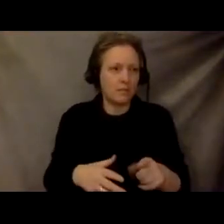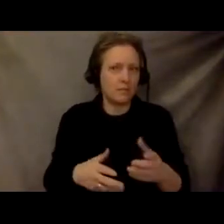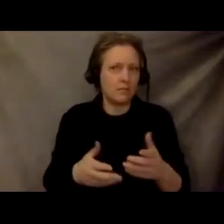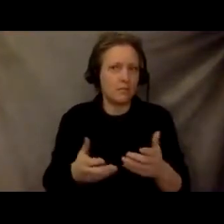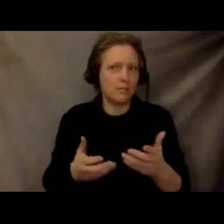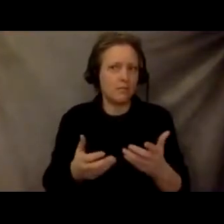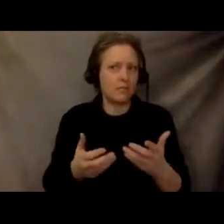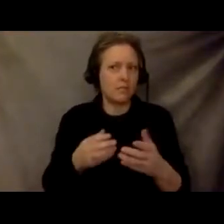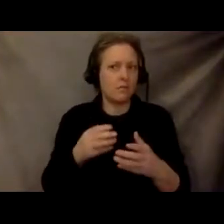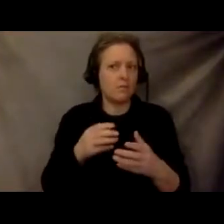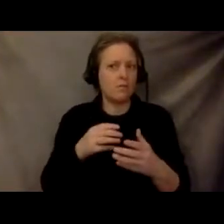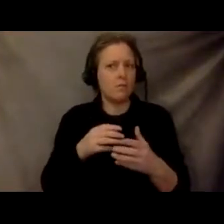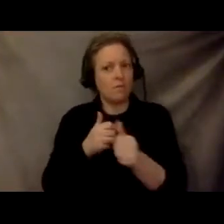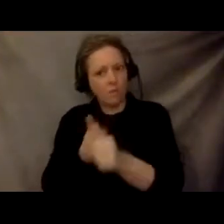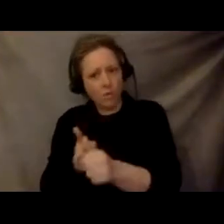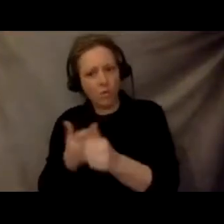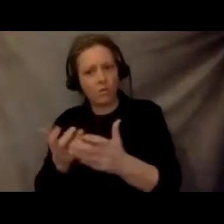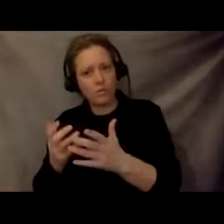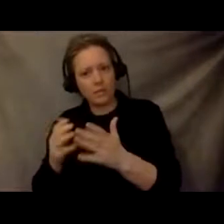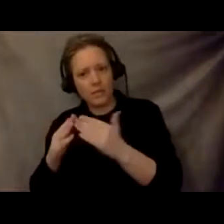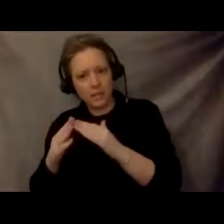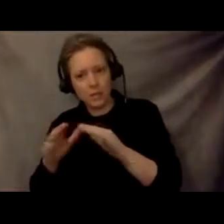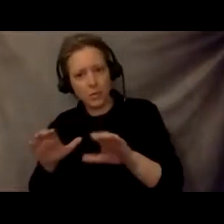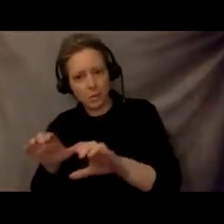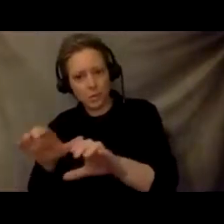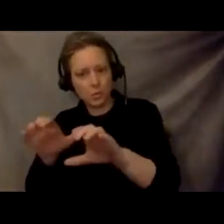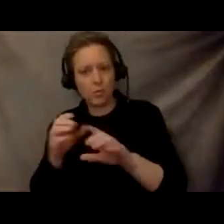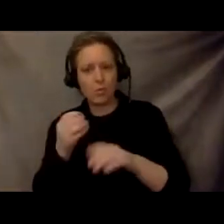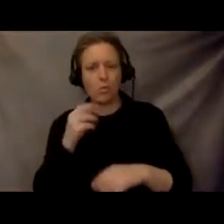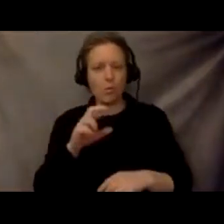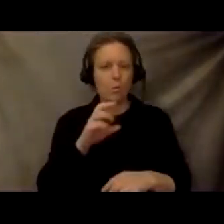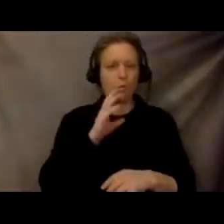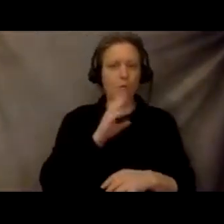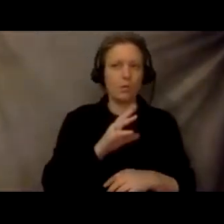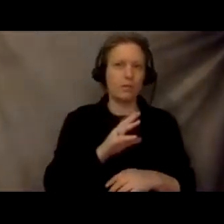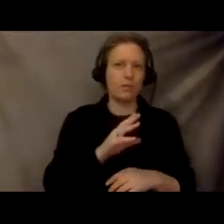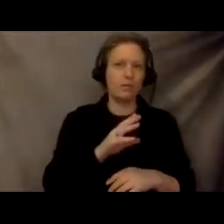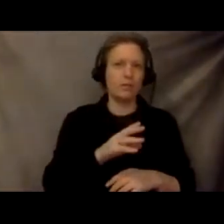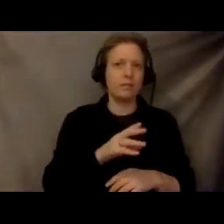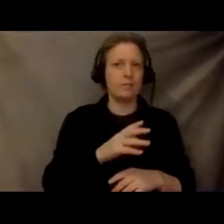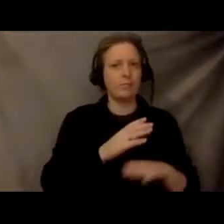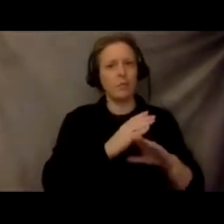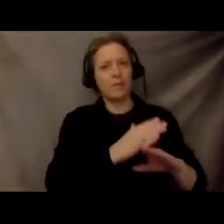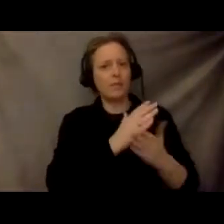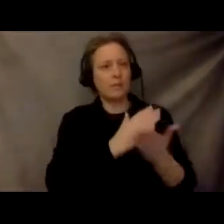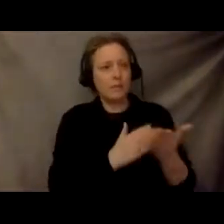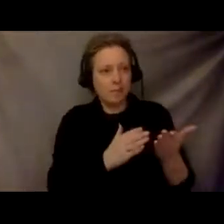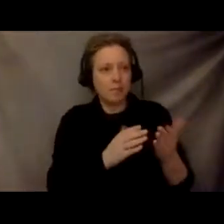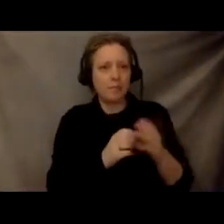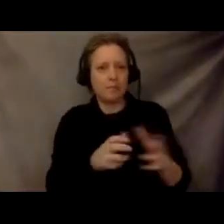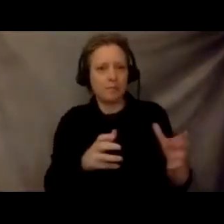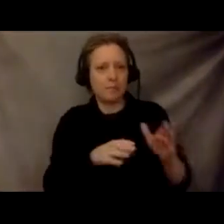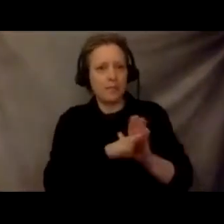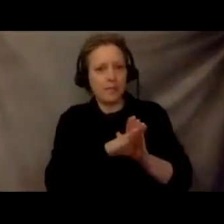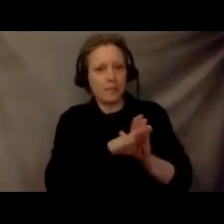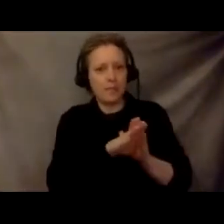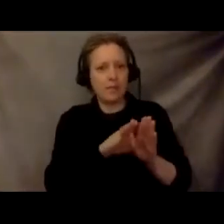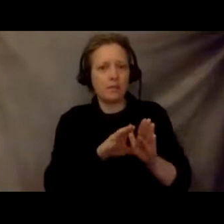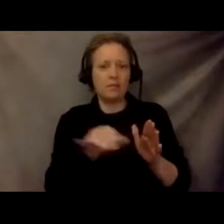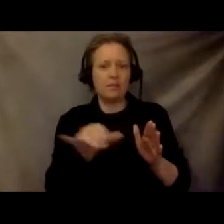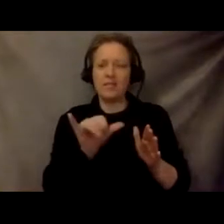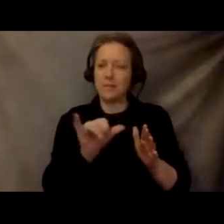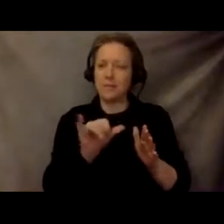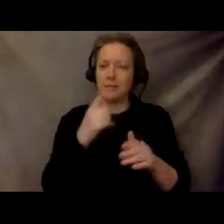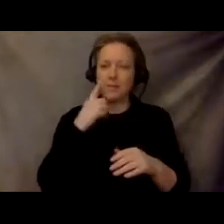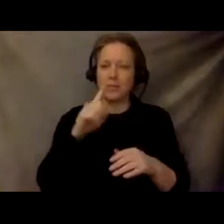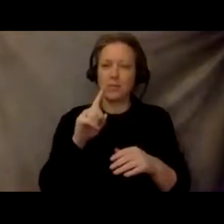cities are doing? Are they going to prohibit certain kinds of development? Again, with an urban growth boundary, many people would say, well, what we're